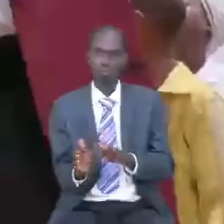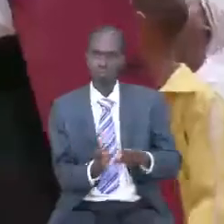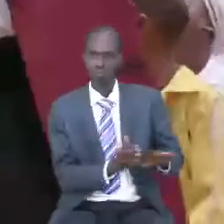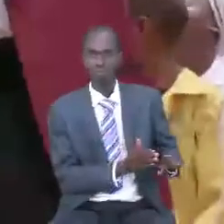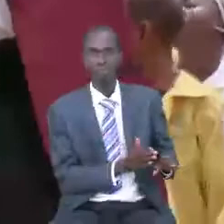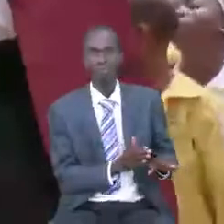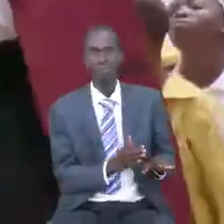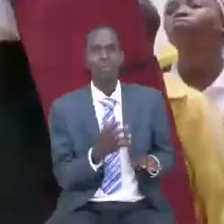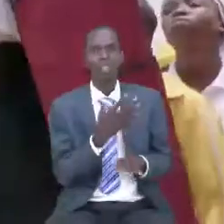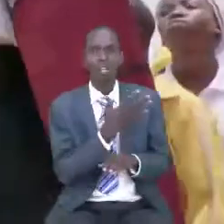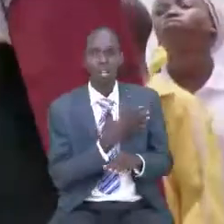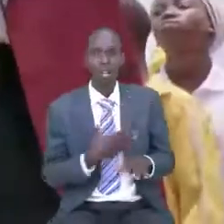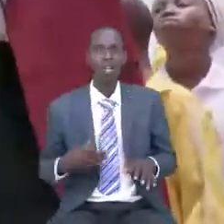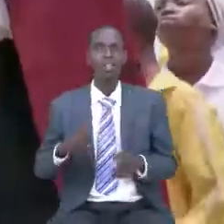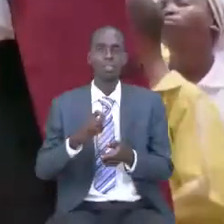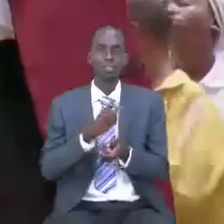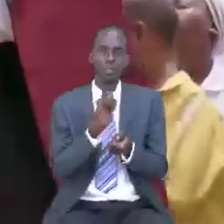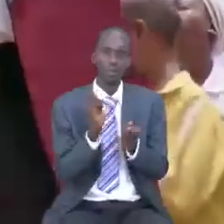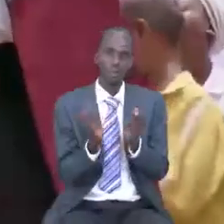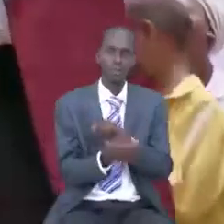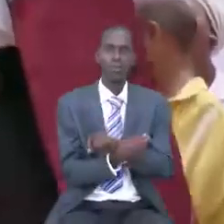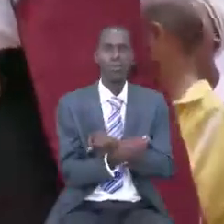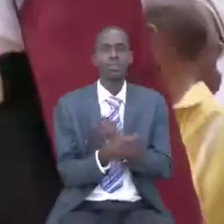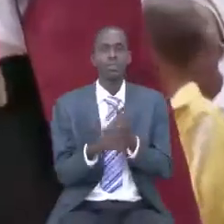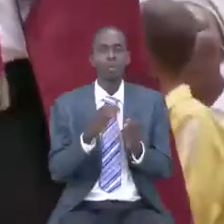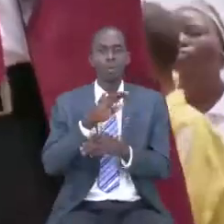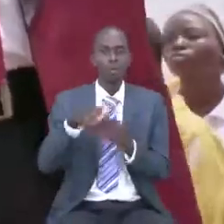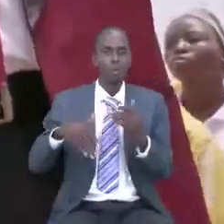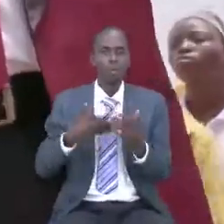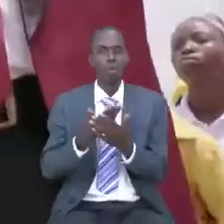And turn that